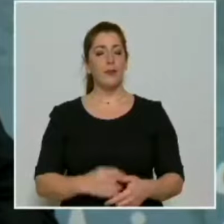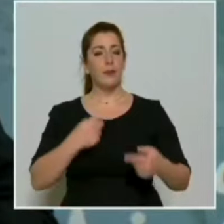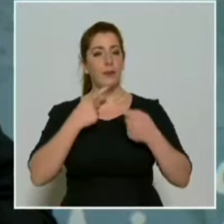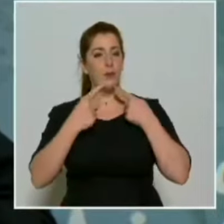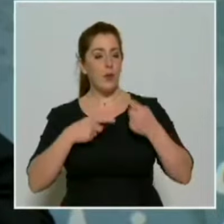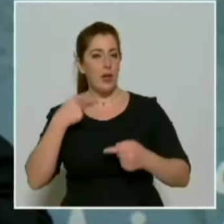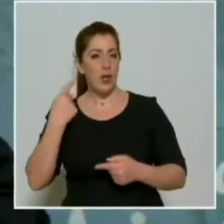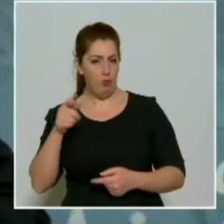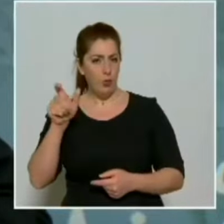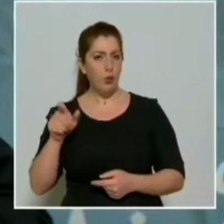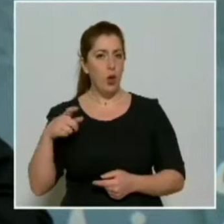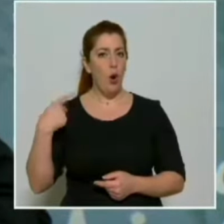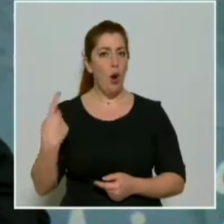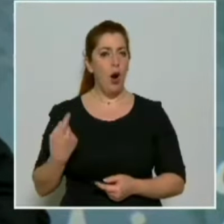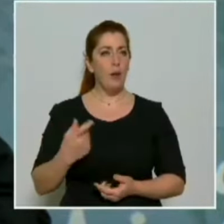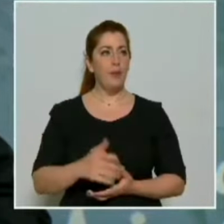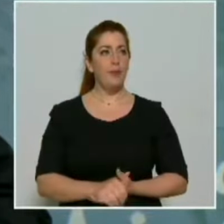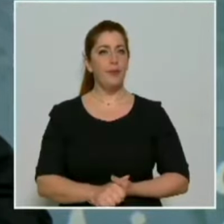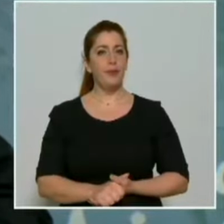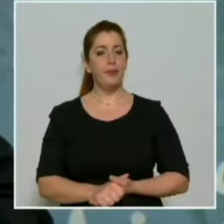ħatli qed jirrappreżenta